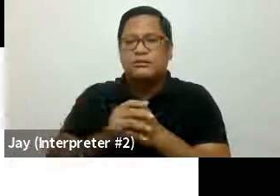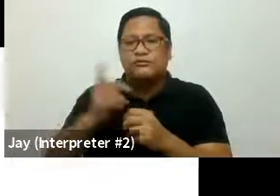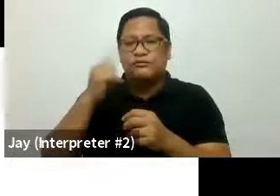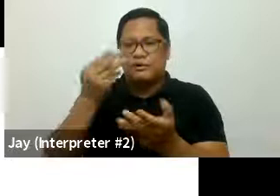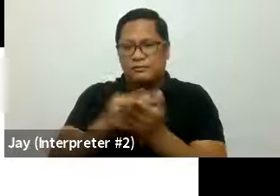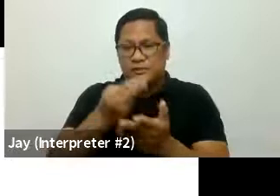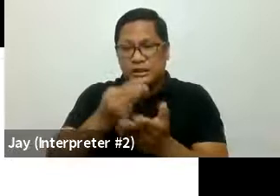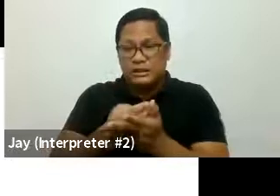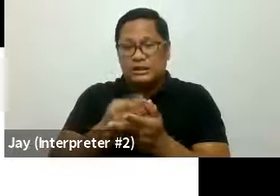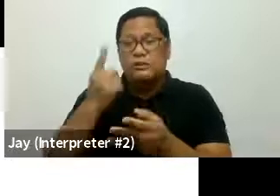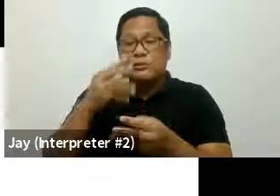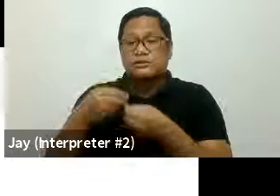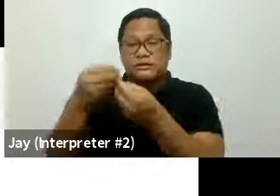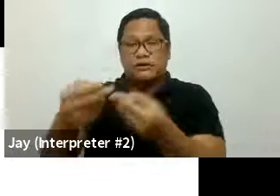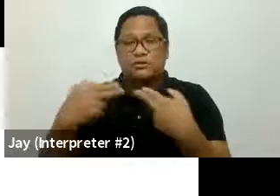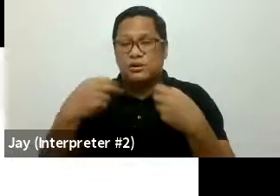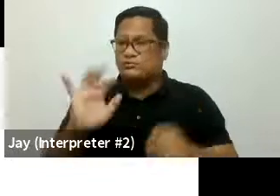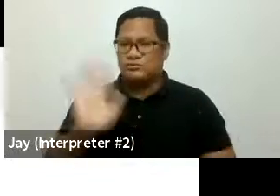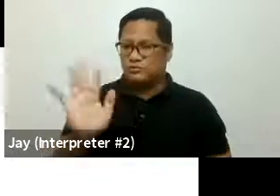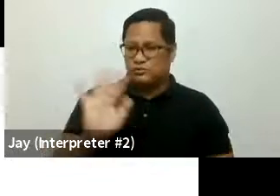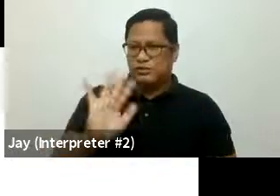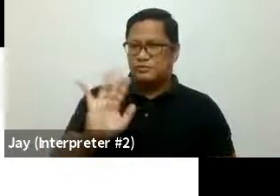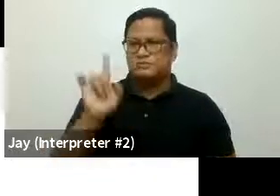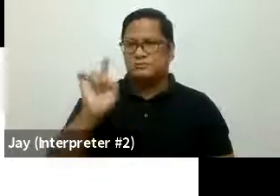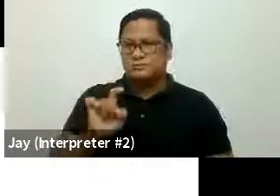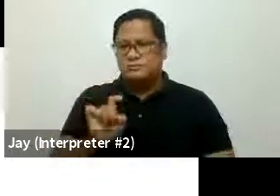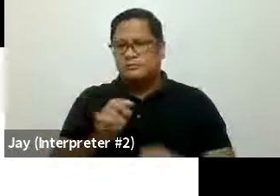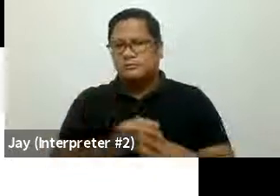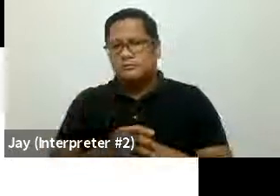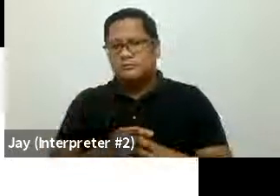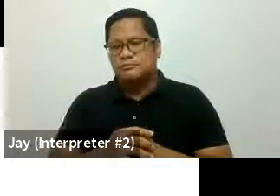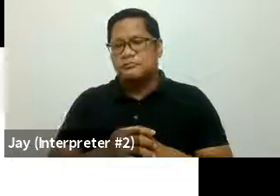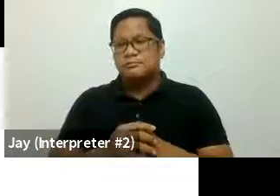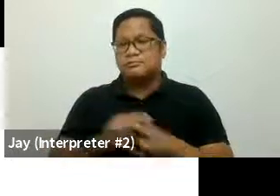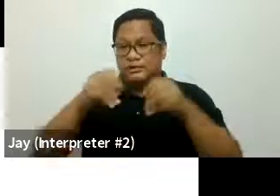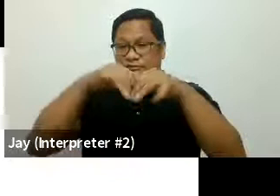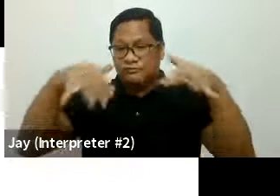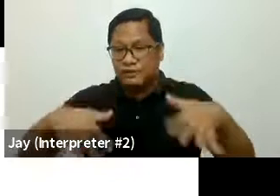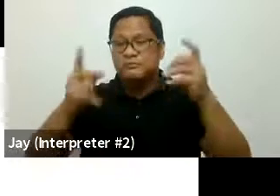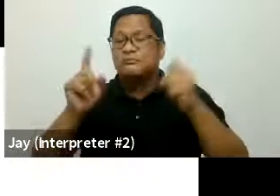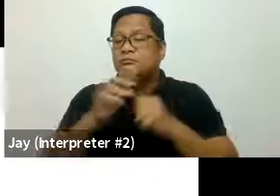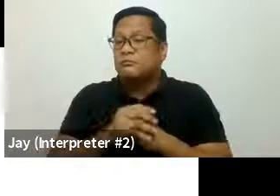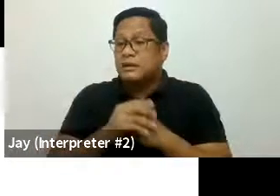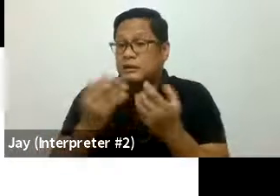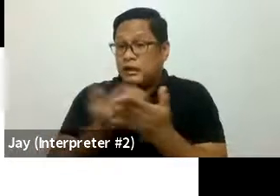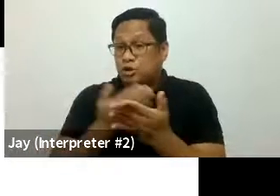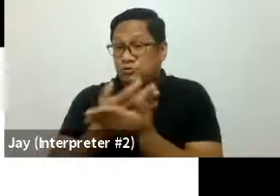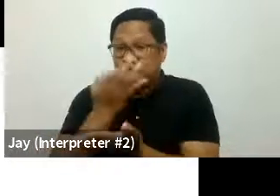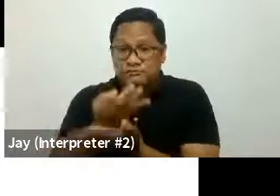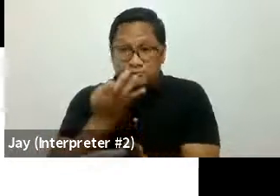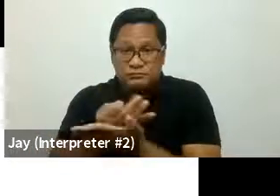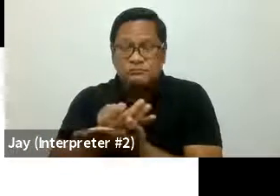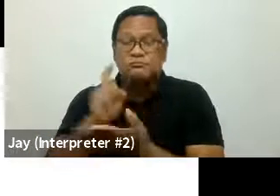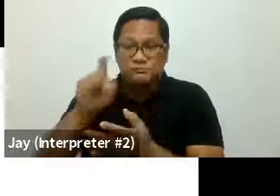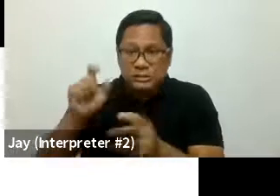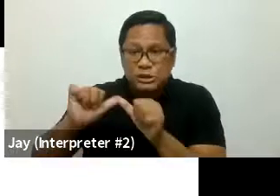that was provided for health. That should not be the way it should be framed. Basically, this new financing should be